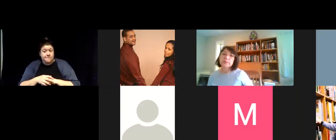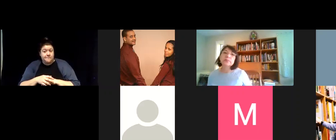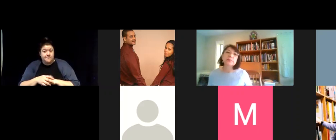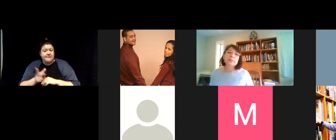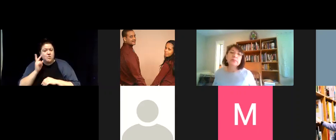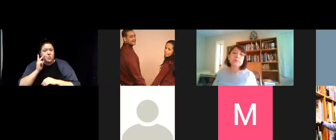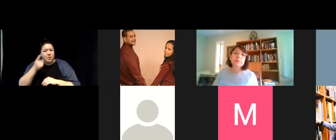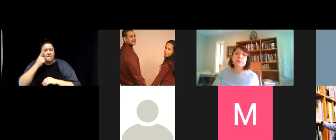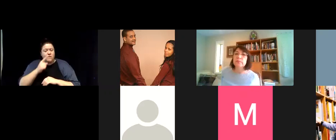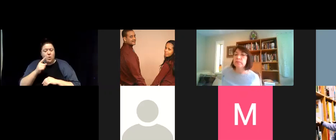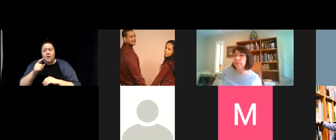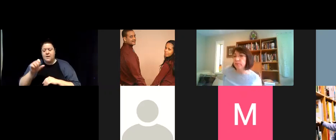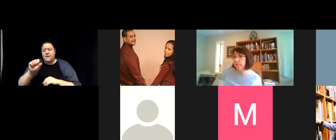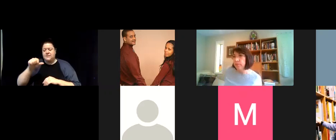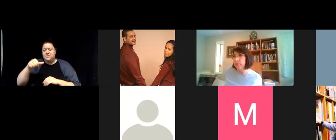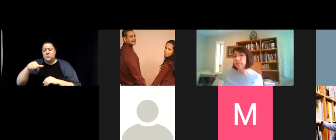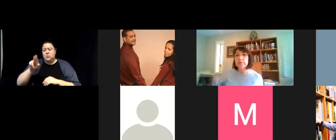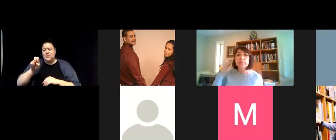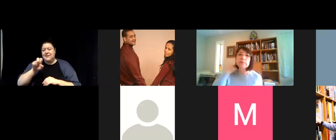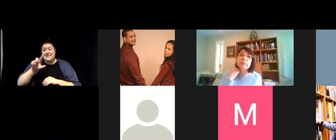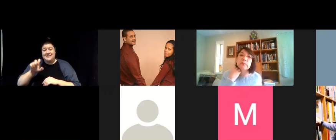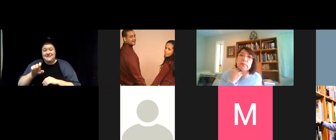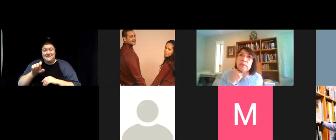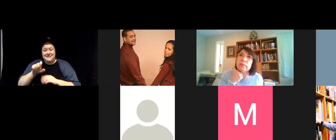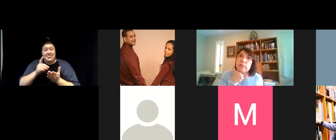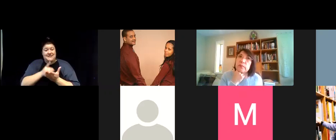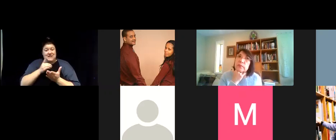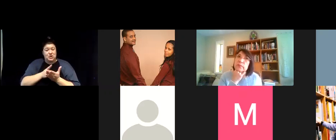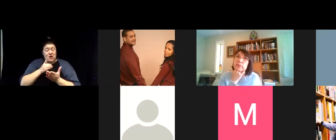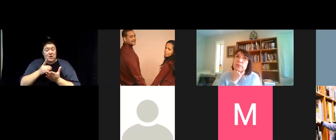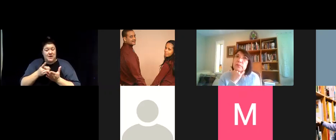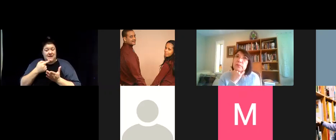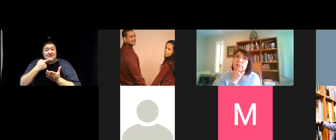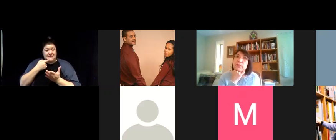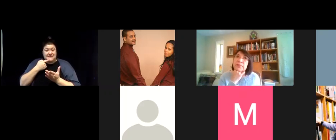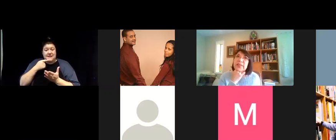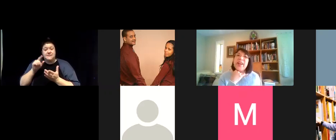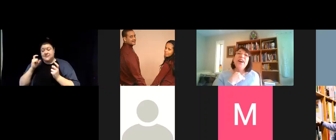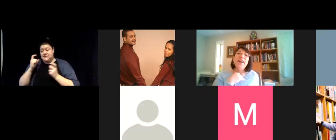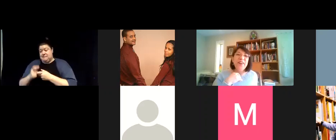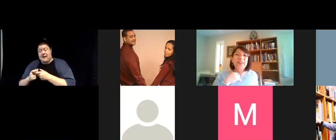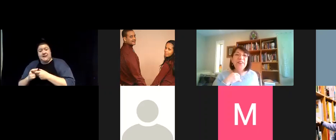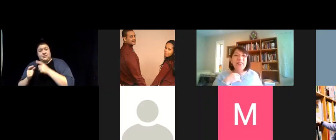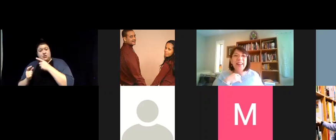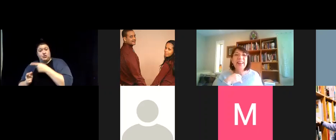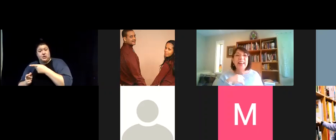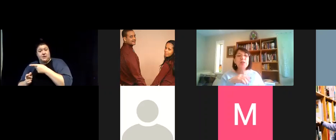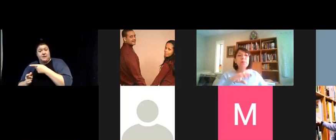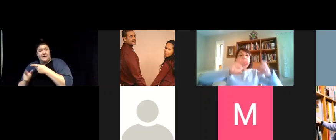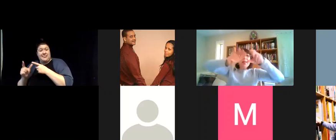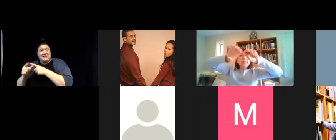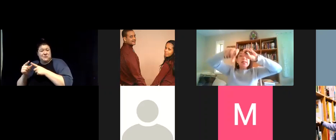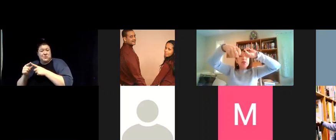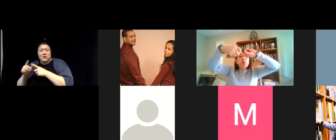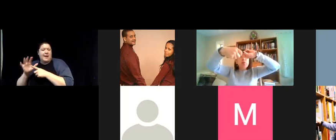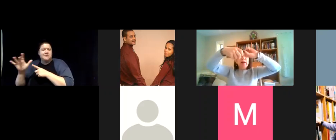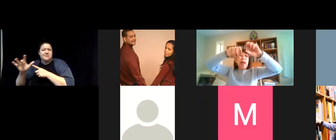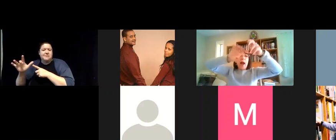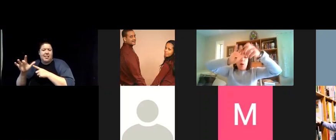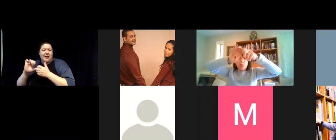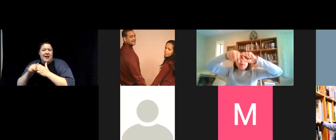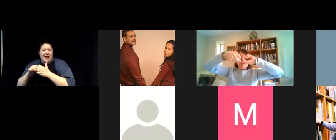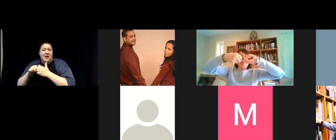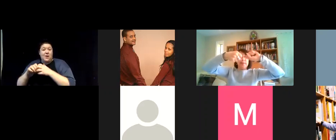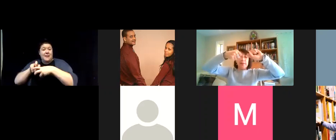for squeeze in the dictionary, it'll say exprimir. That's what I've seen. So obviously, yeah. Exprimir is like to